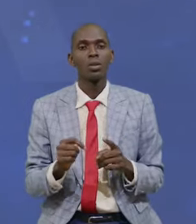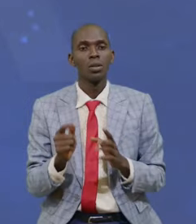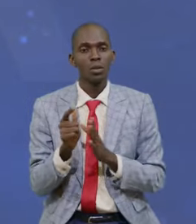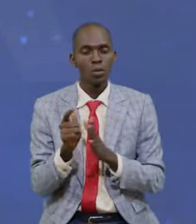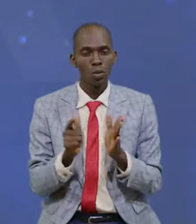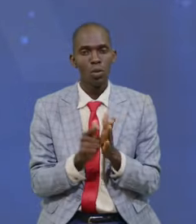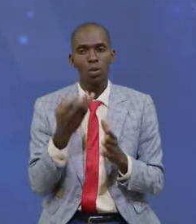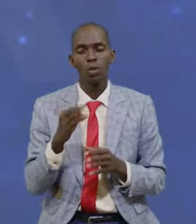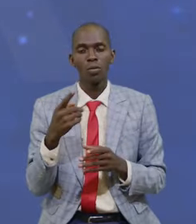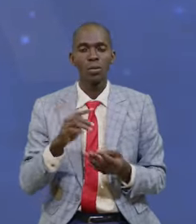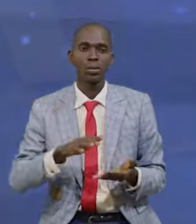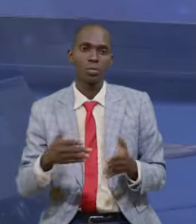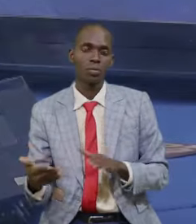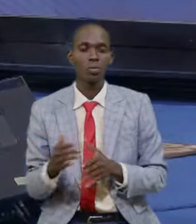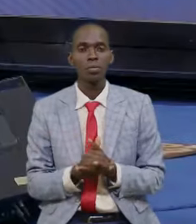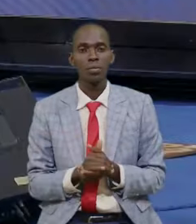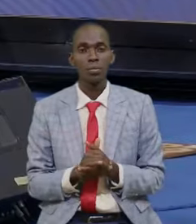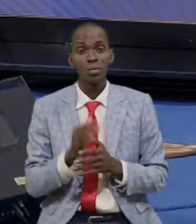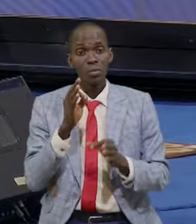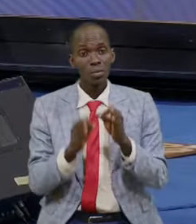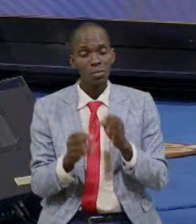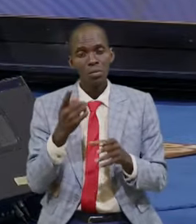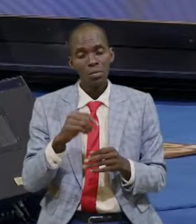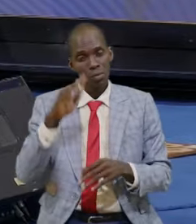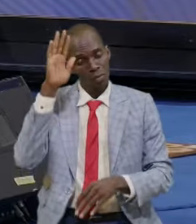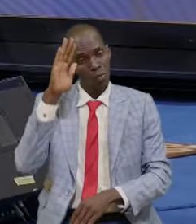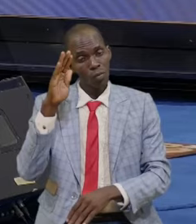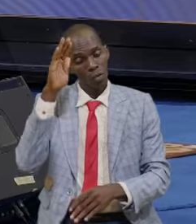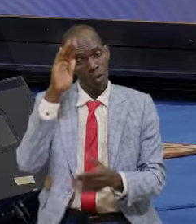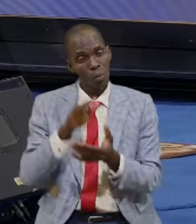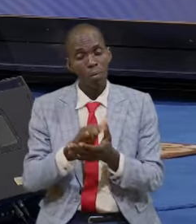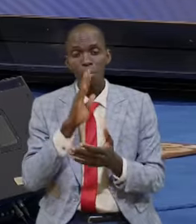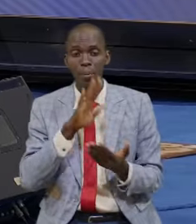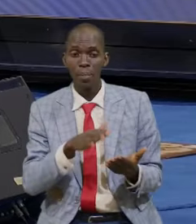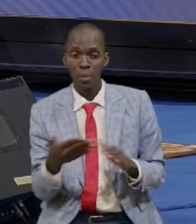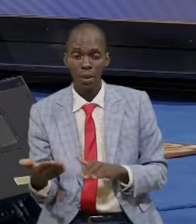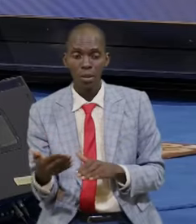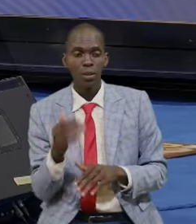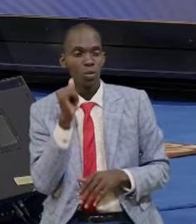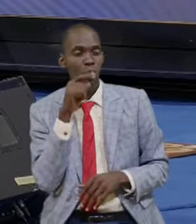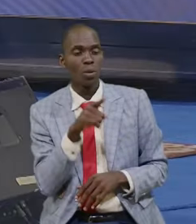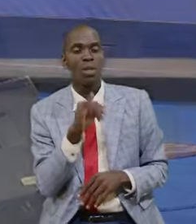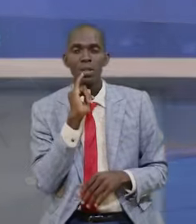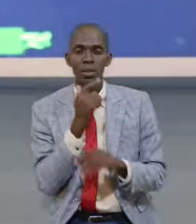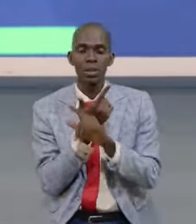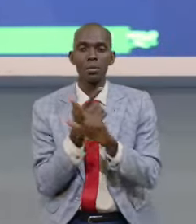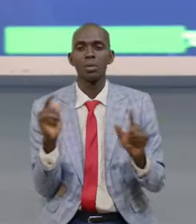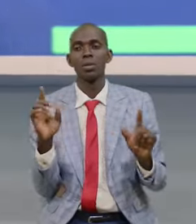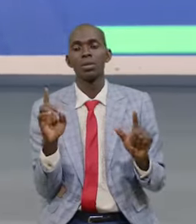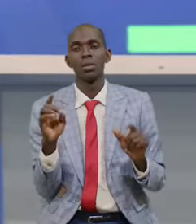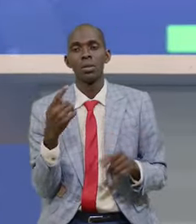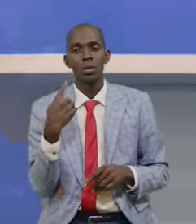dead. If the husband be dead, she is liberated. She